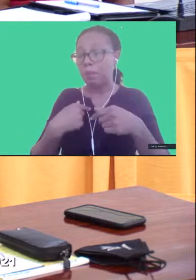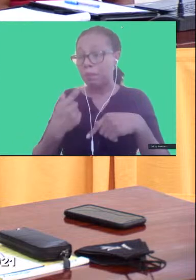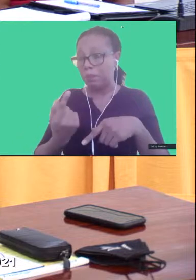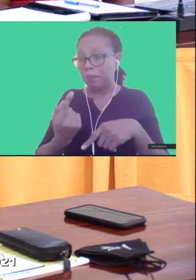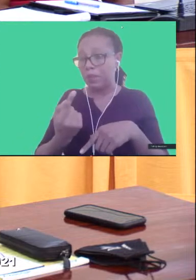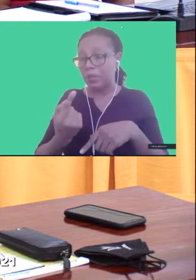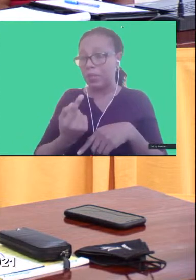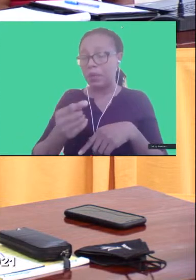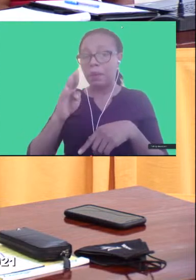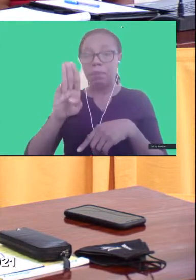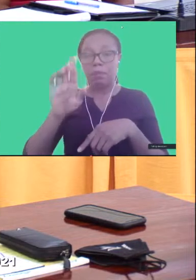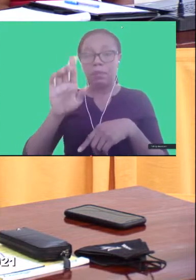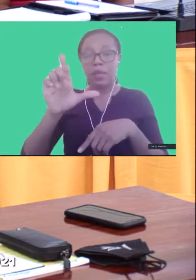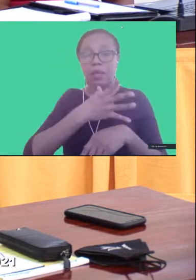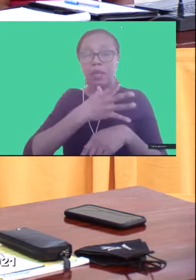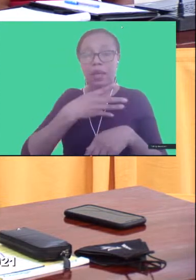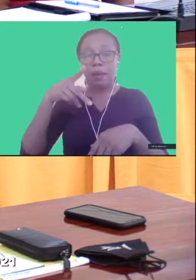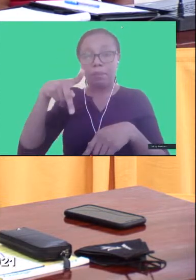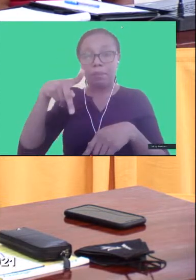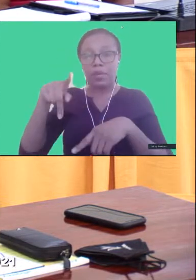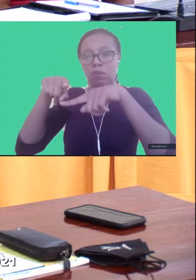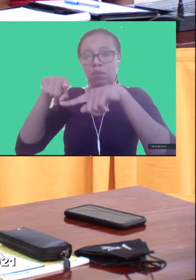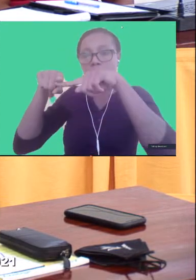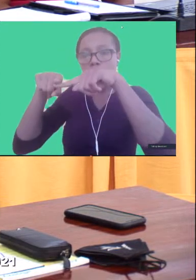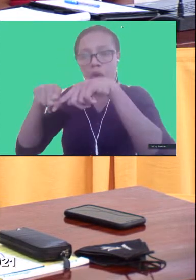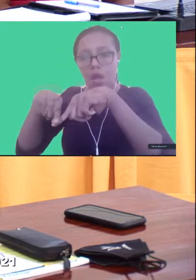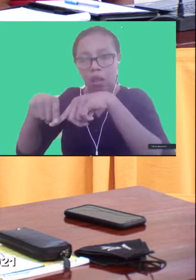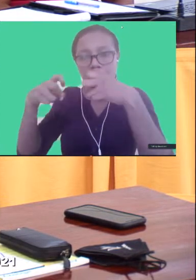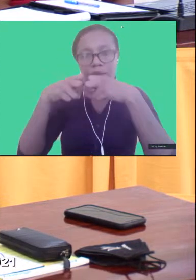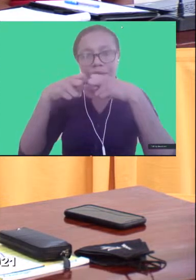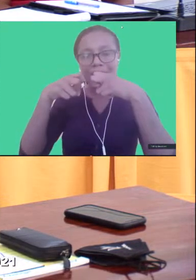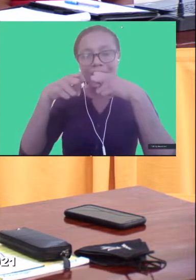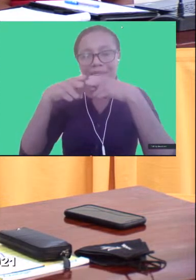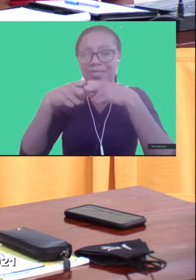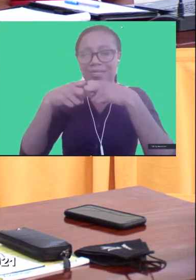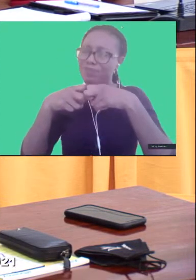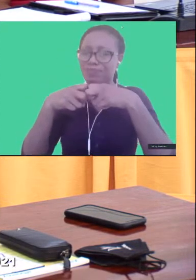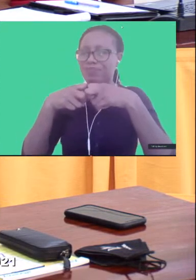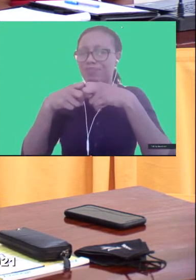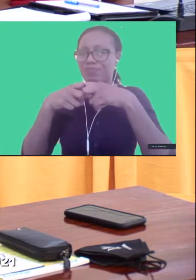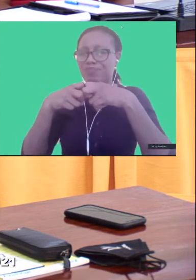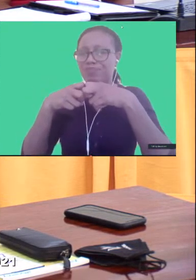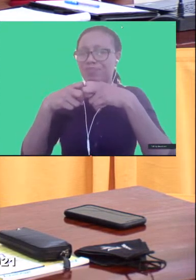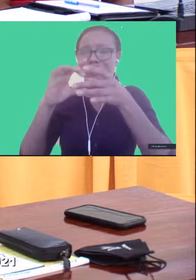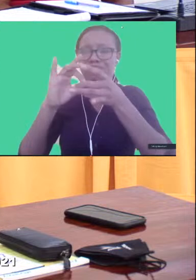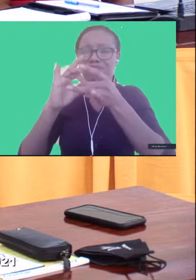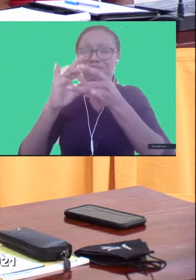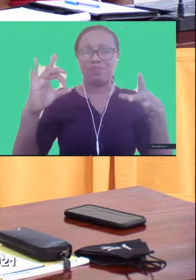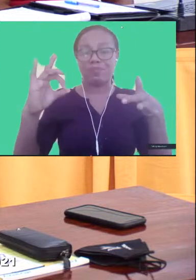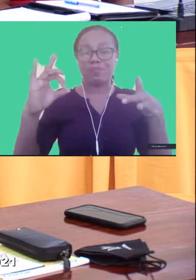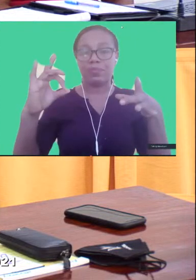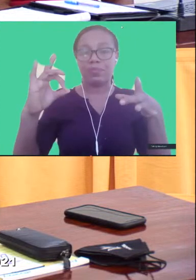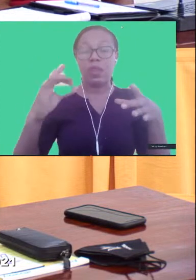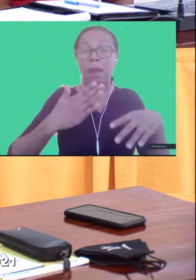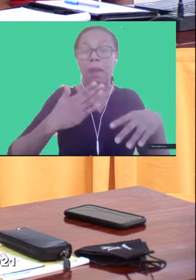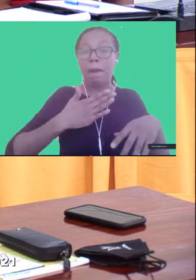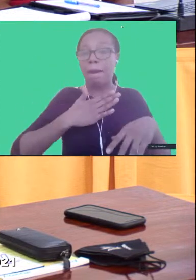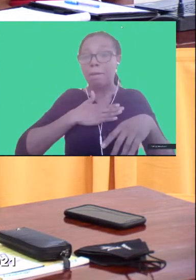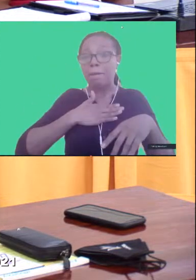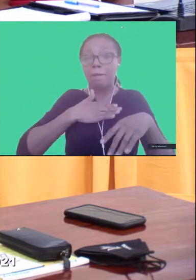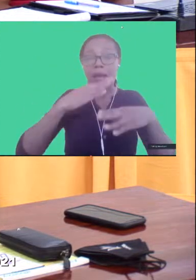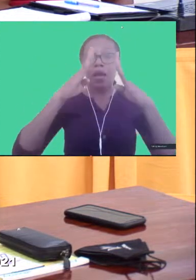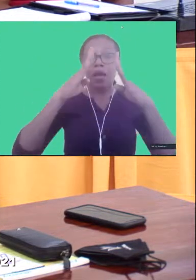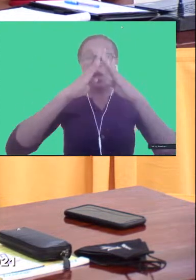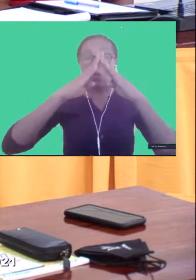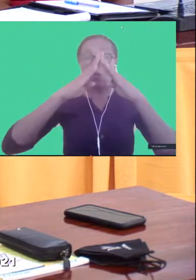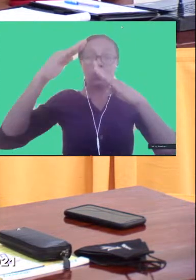put photovoltaics on the roof, and therefore, or in the backyard, however you wish to erect it, and therefore we can run the